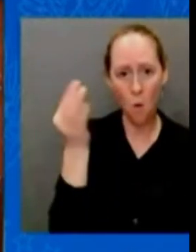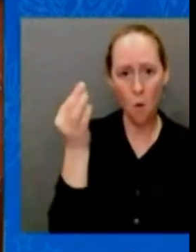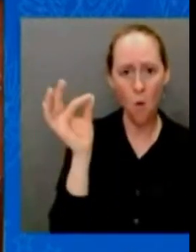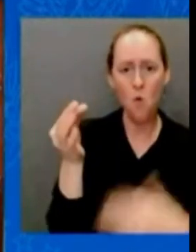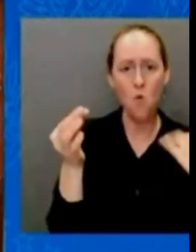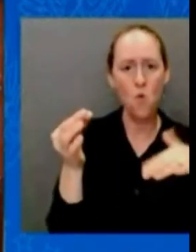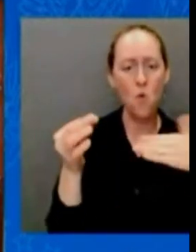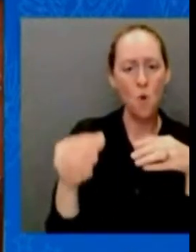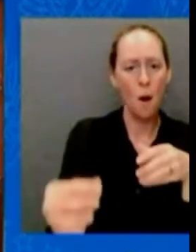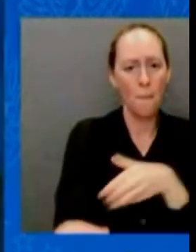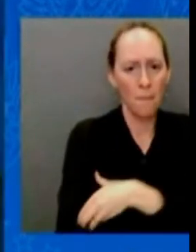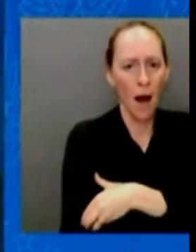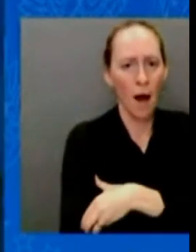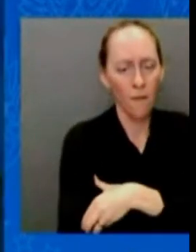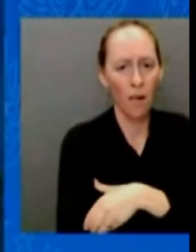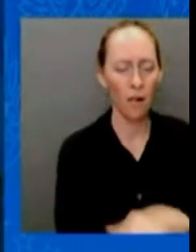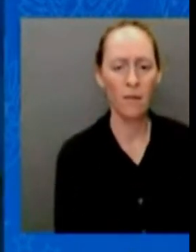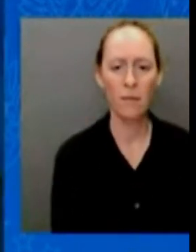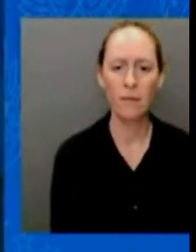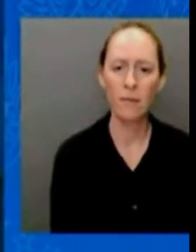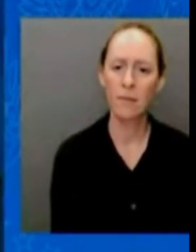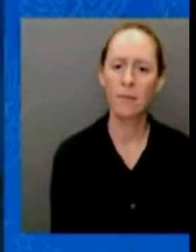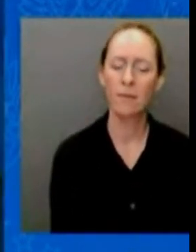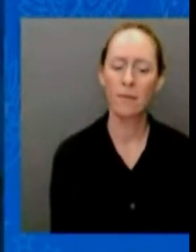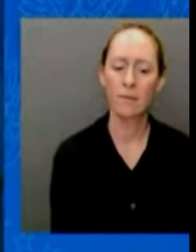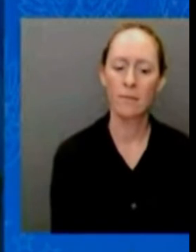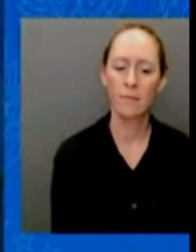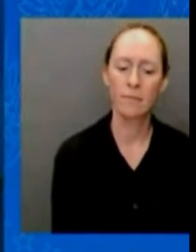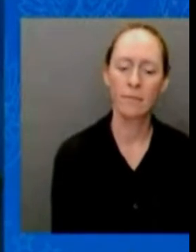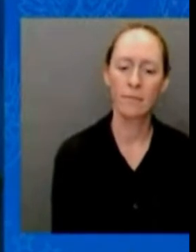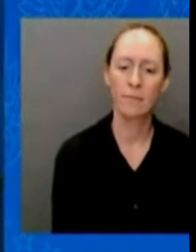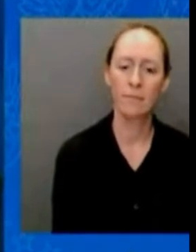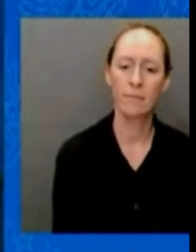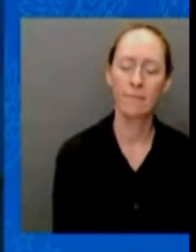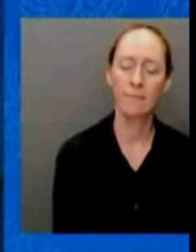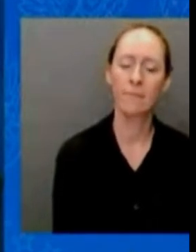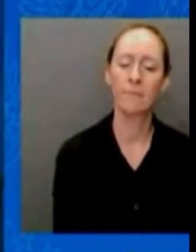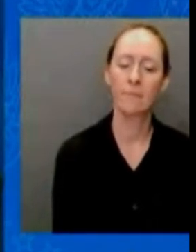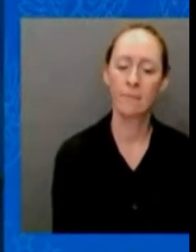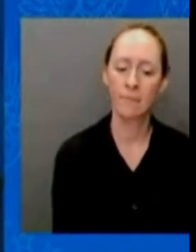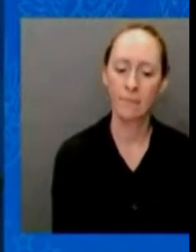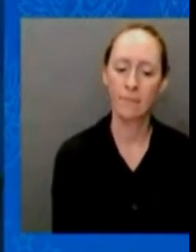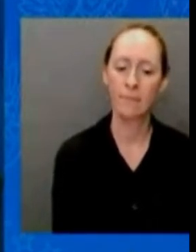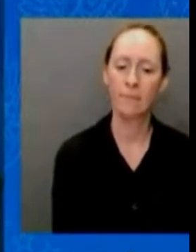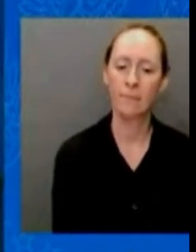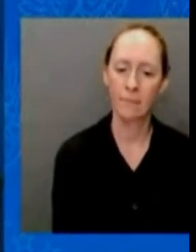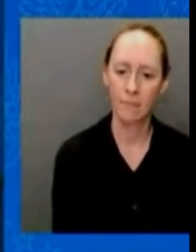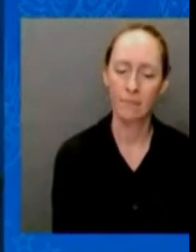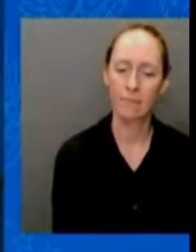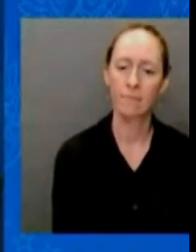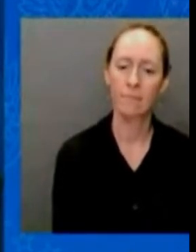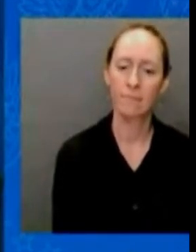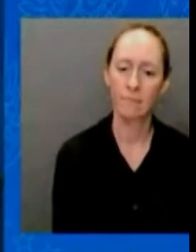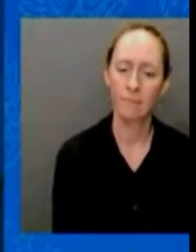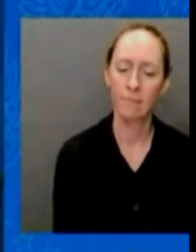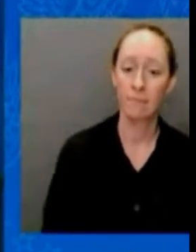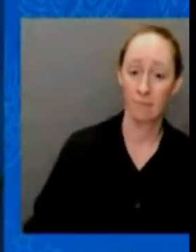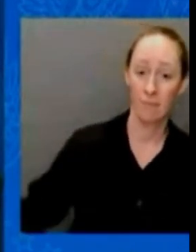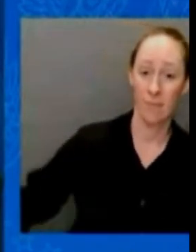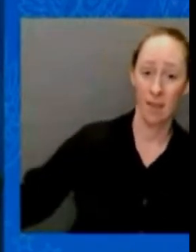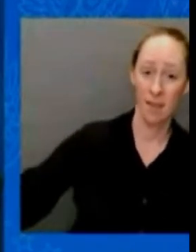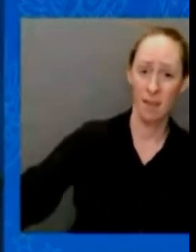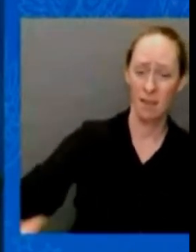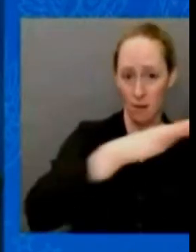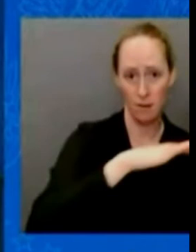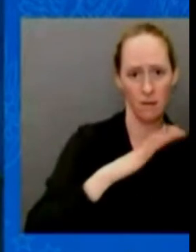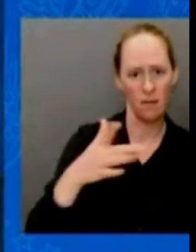The fabs that we built right here in Clay will be a critical part of Micron's global manufacturing network,